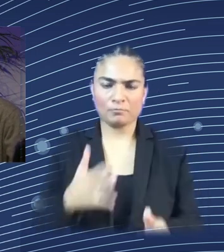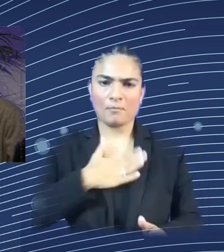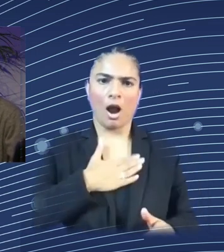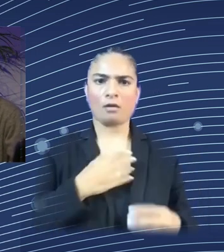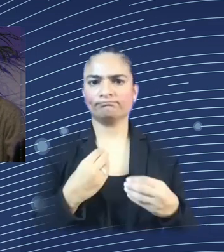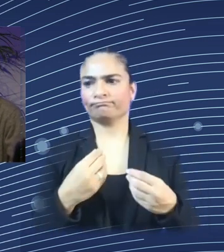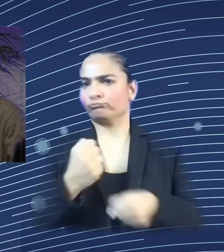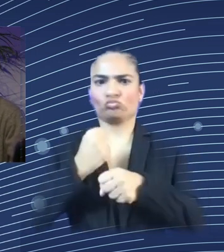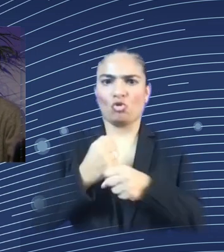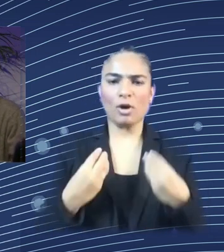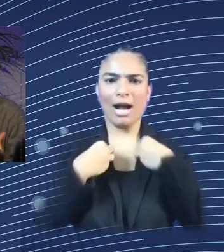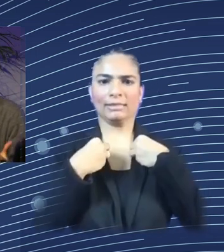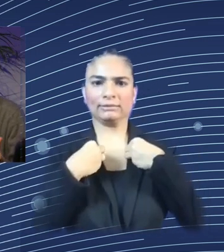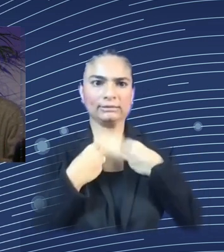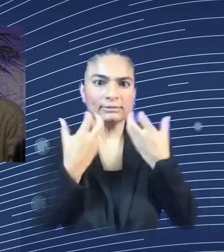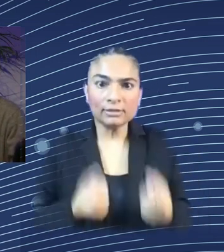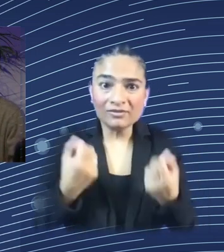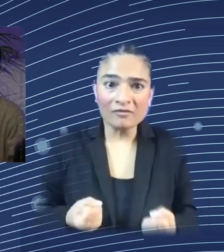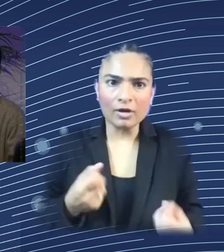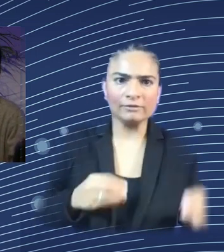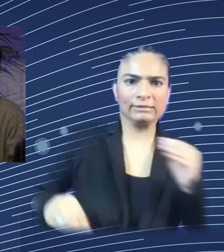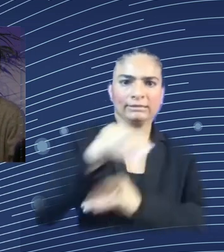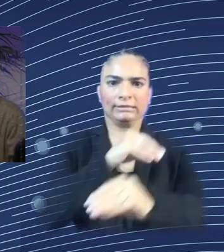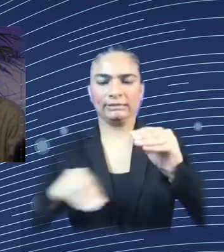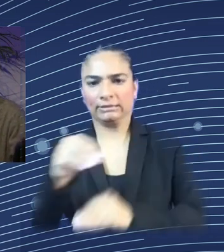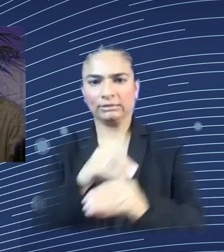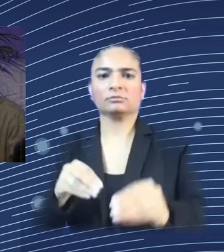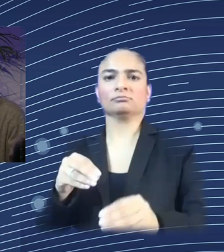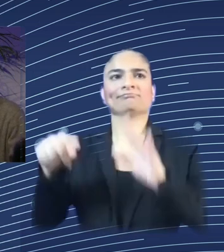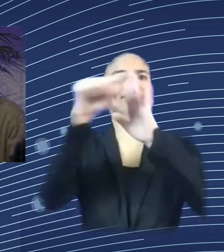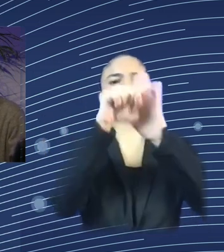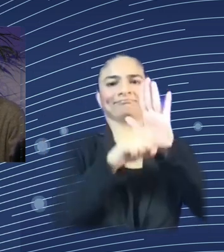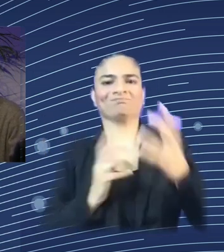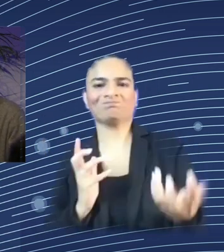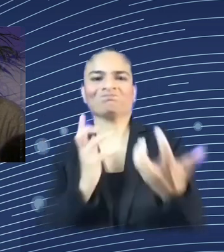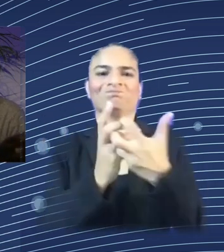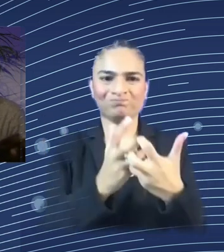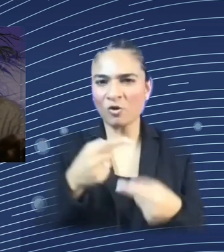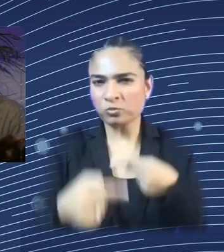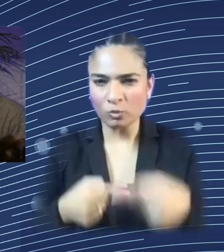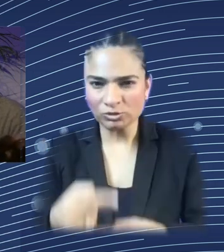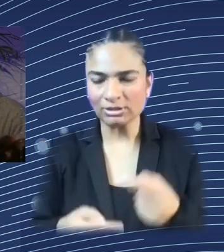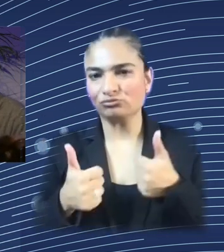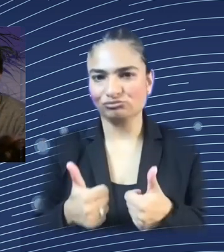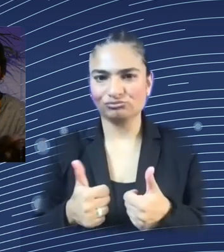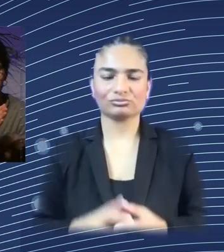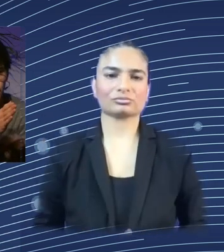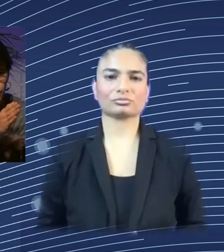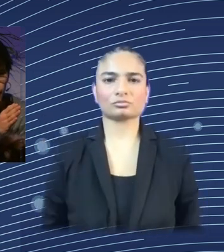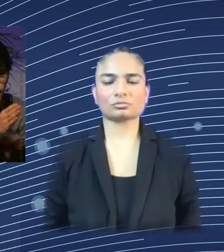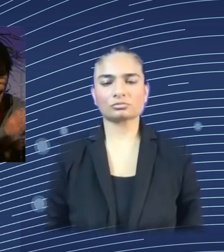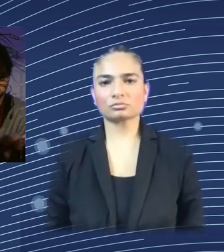of guidelines provided by the EU, for example. Next slide. So at Wiquity, we